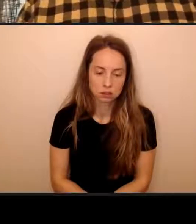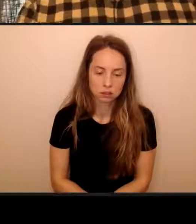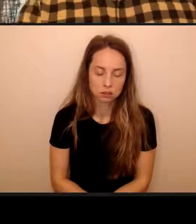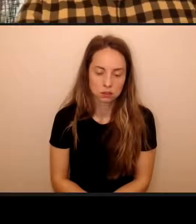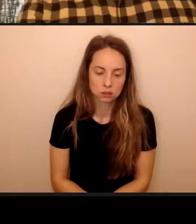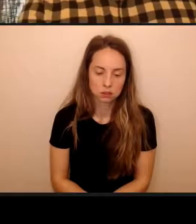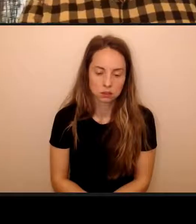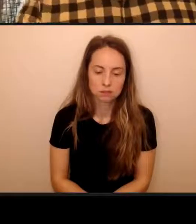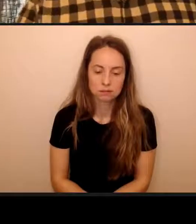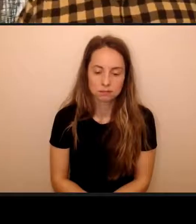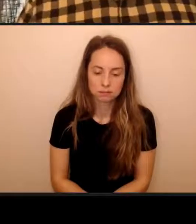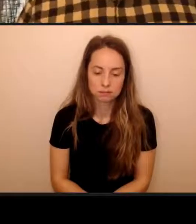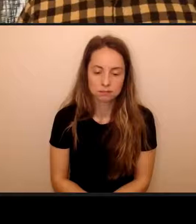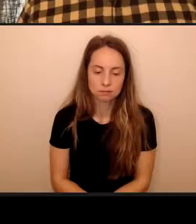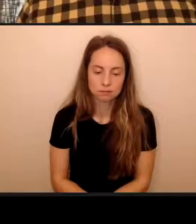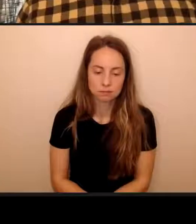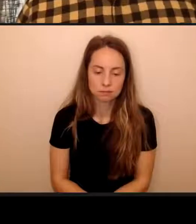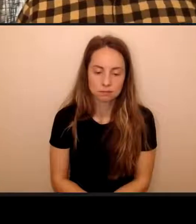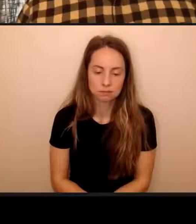Let's see here.